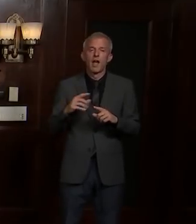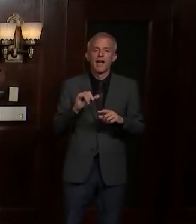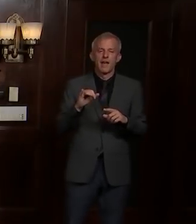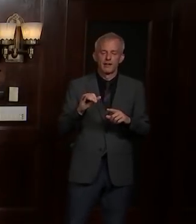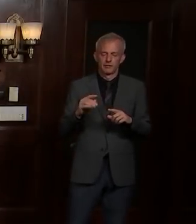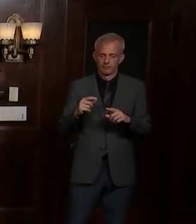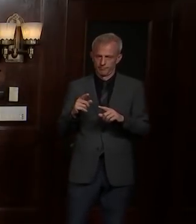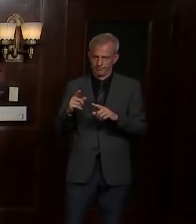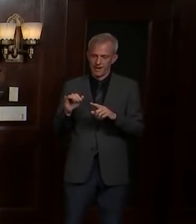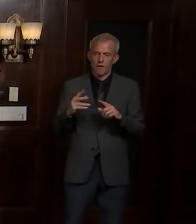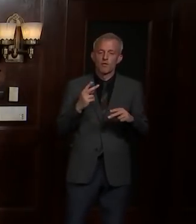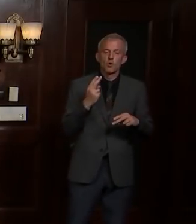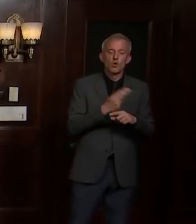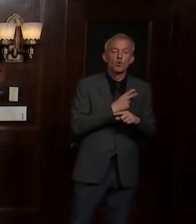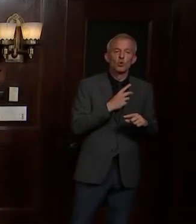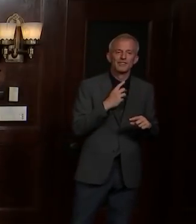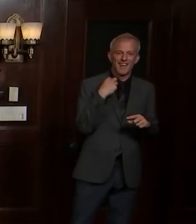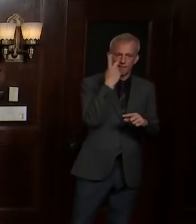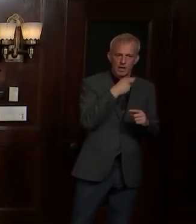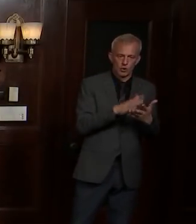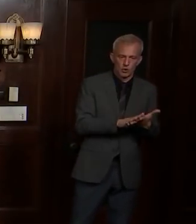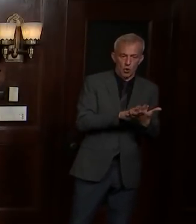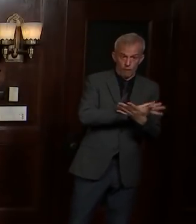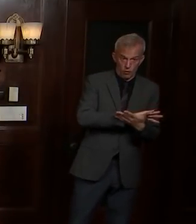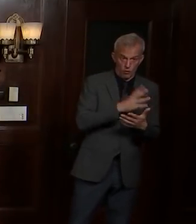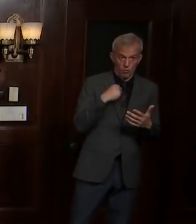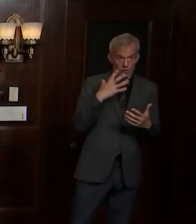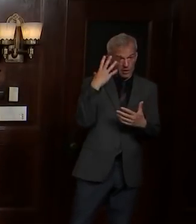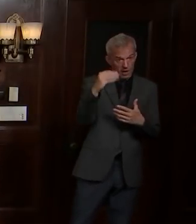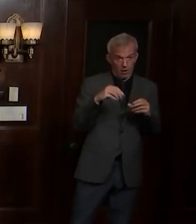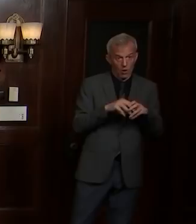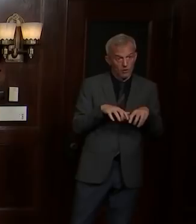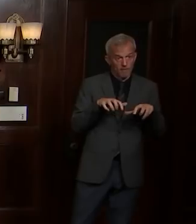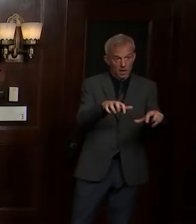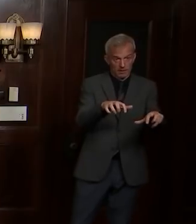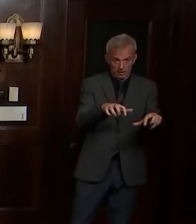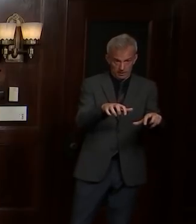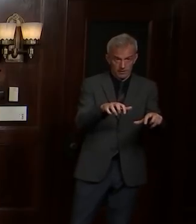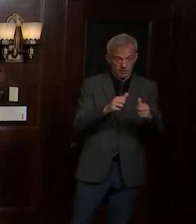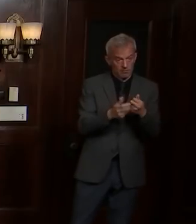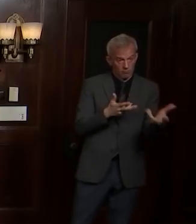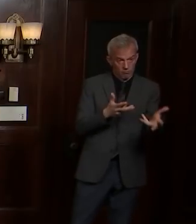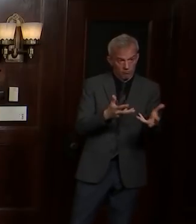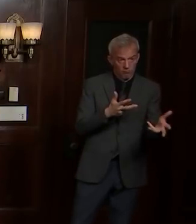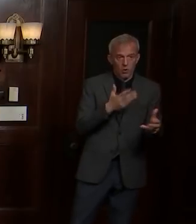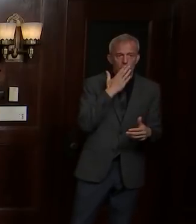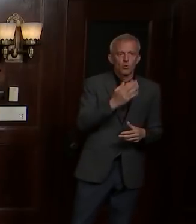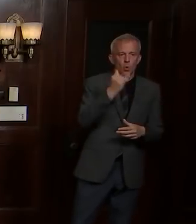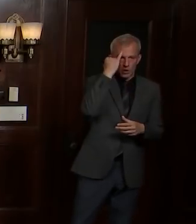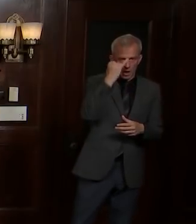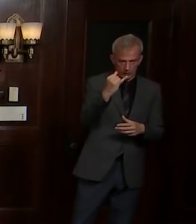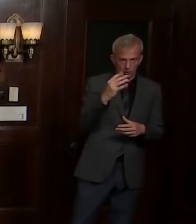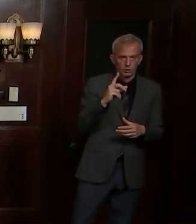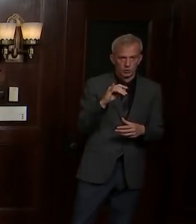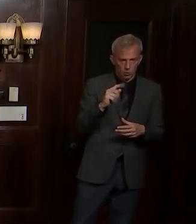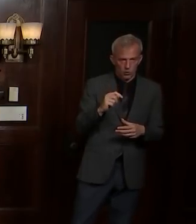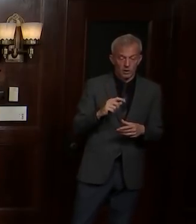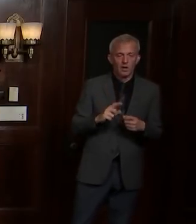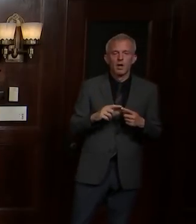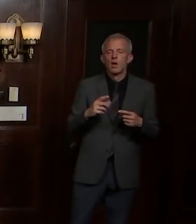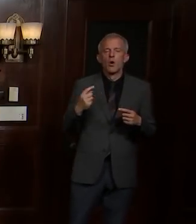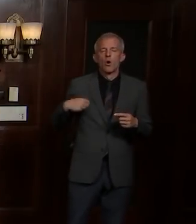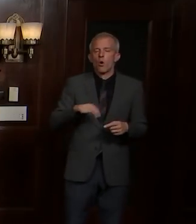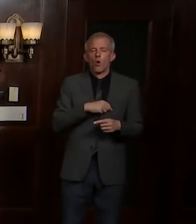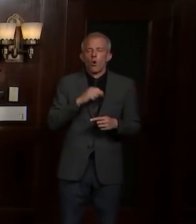at this point. It's something that a few weeks ago we weren't recommending because it wasn't clear that there was a lot of spread